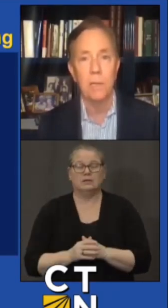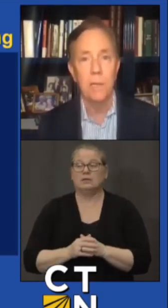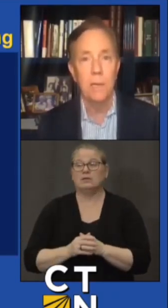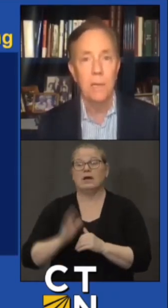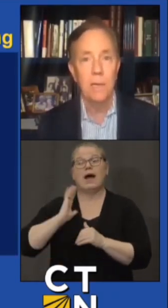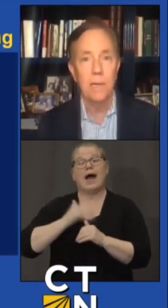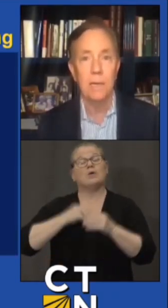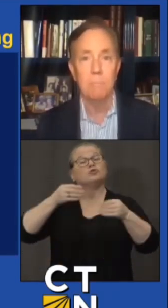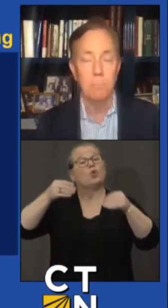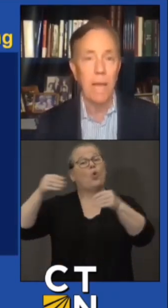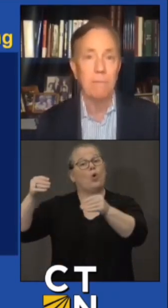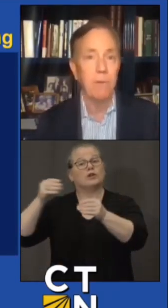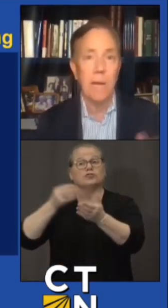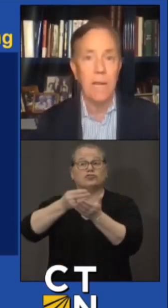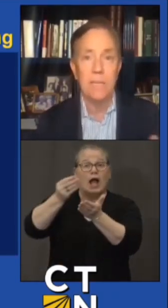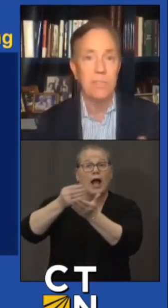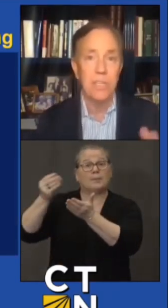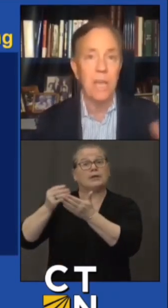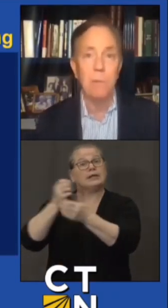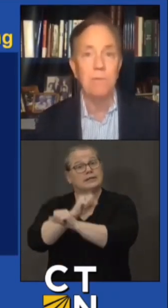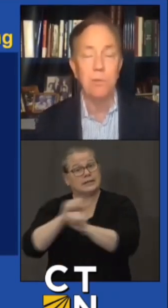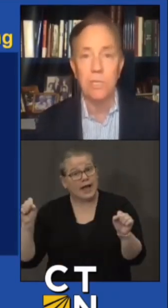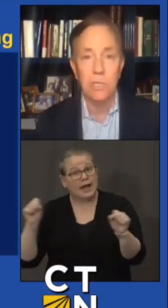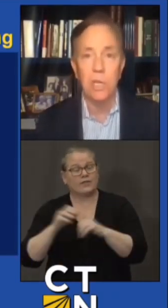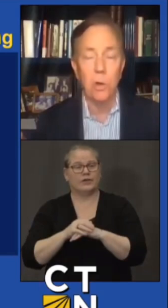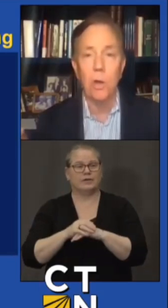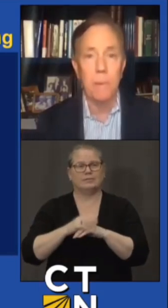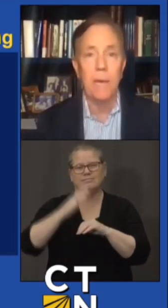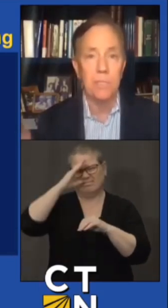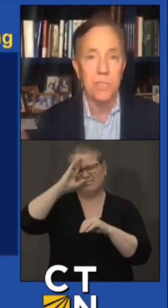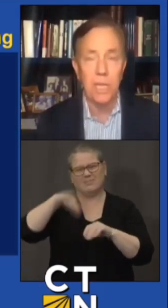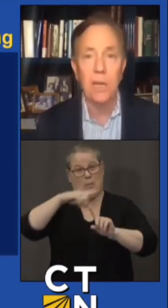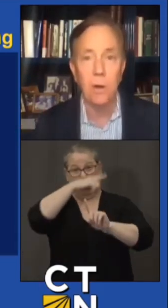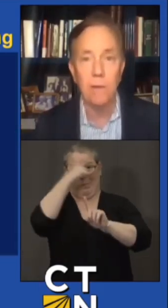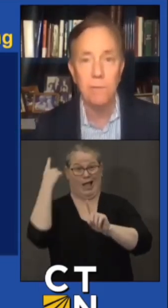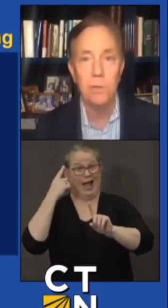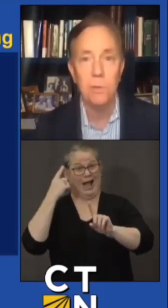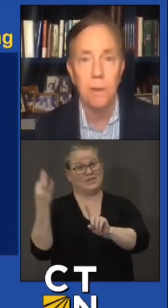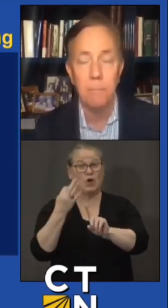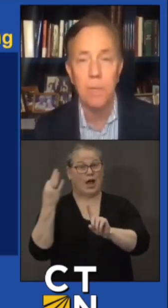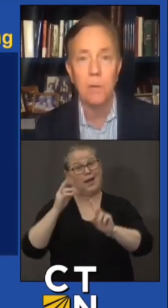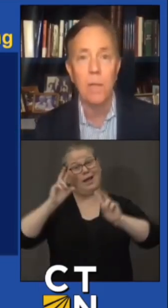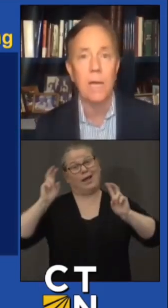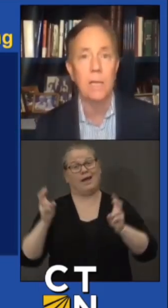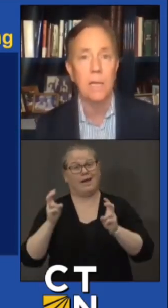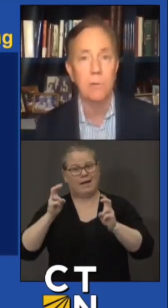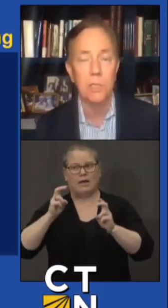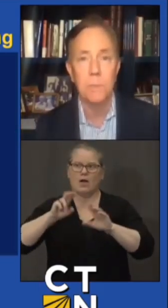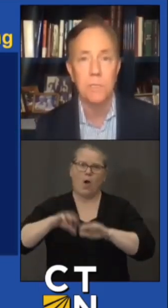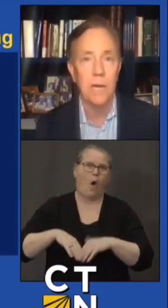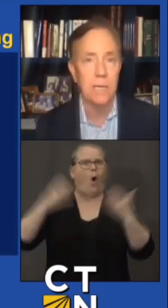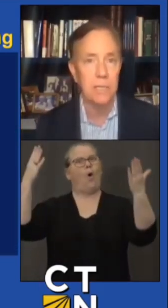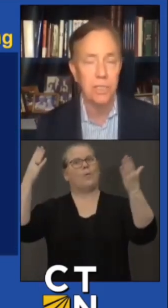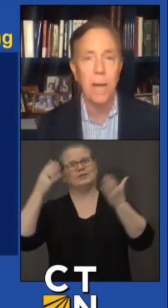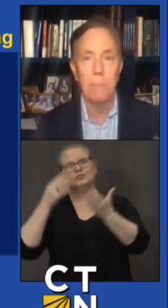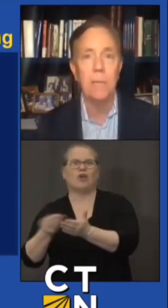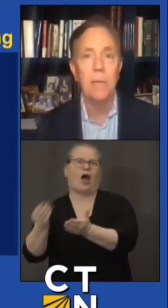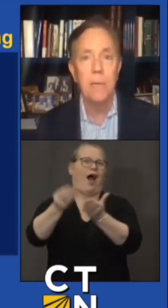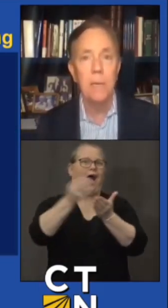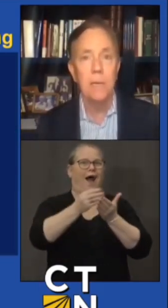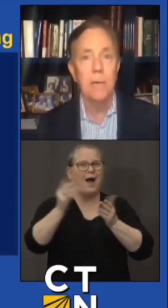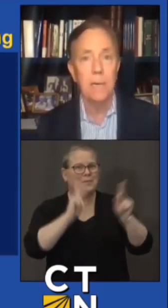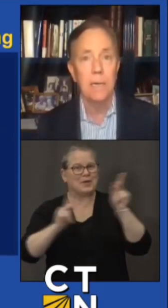well. Black Friday is the day we've traditionally thought about as the kickoff to, holiday, Christmas, Hanukkah